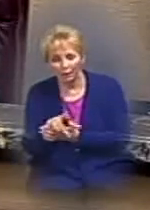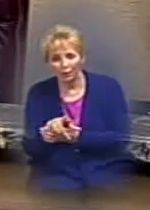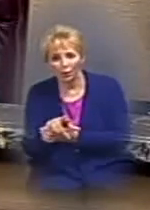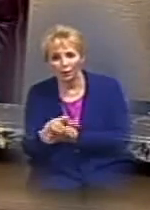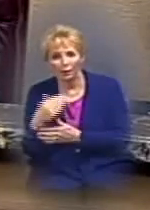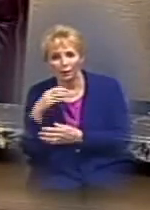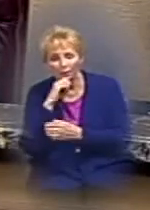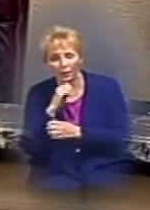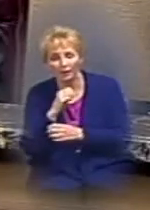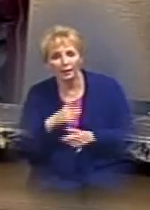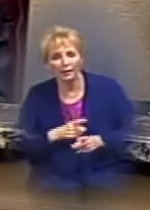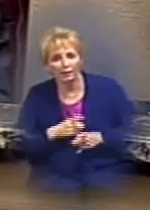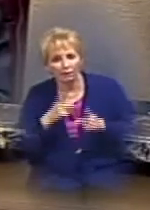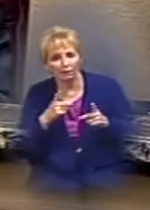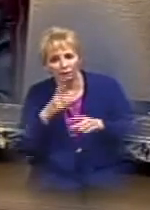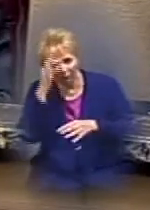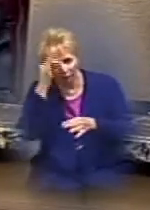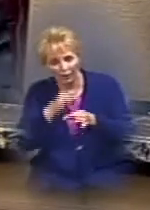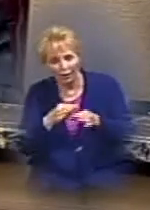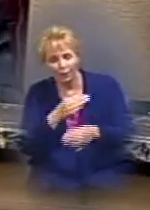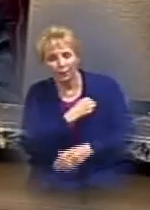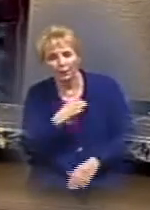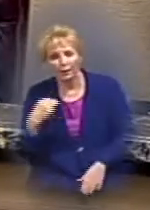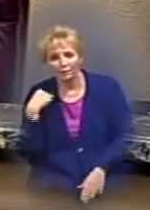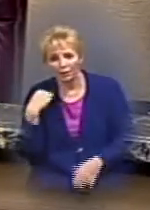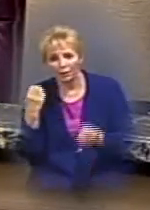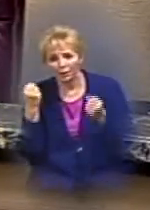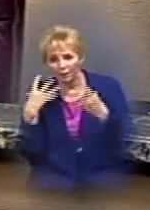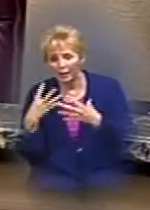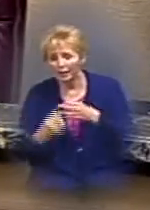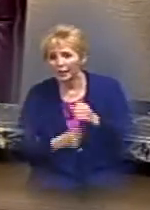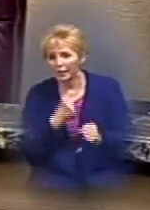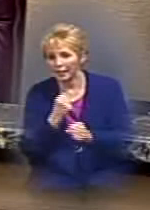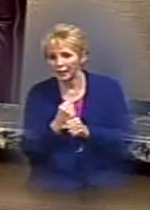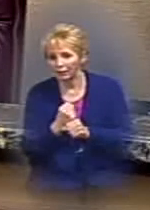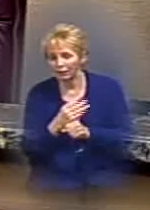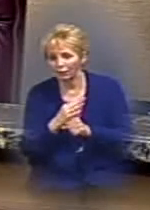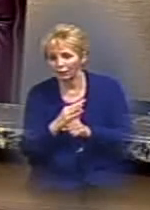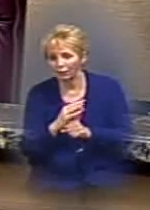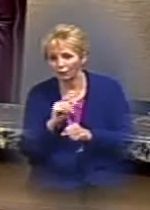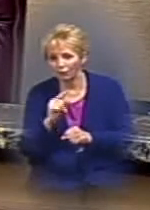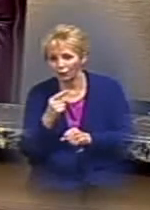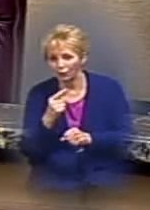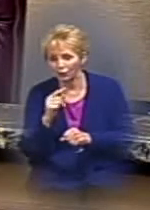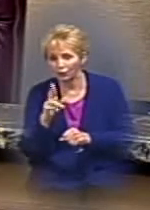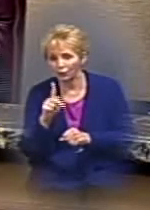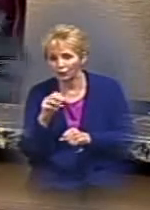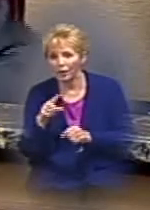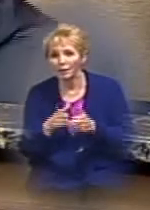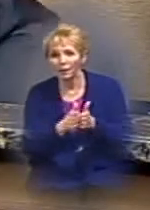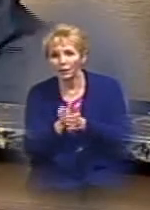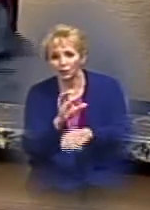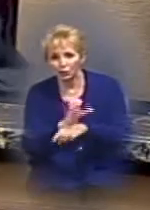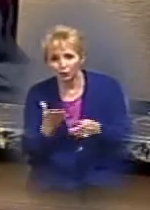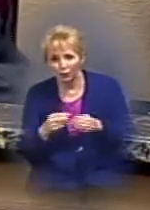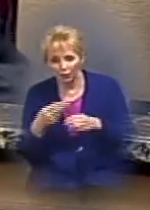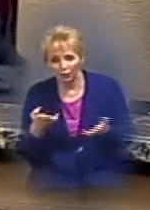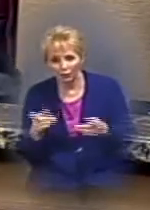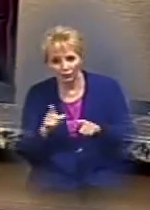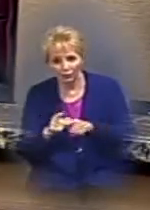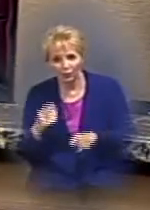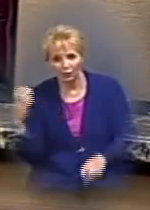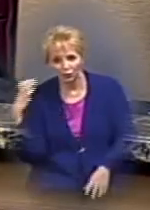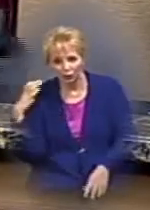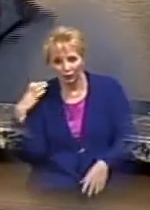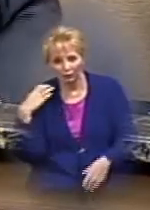has been a devout and faithful member of the, for many decades, of First United Methodist Church of Morganton, and served as the chair